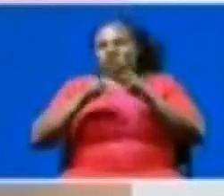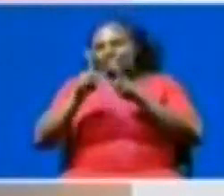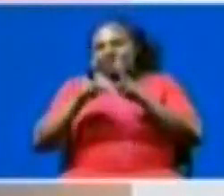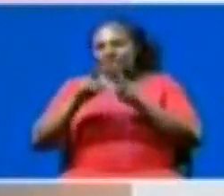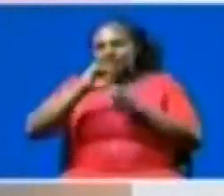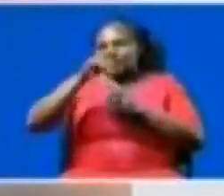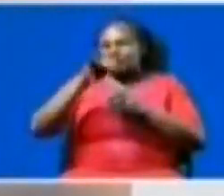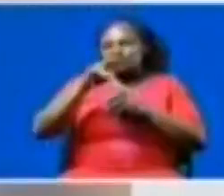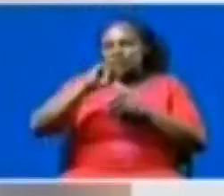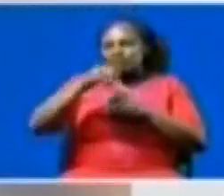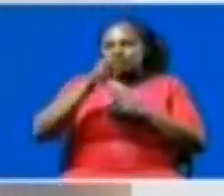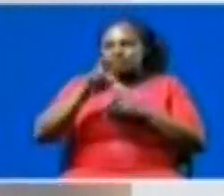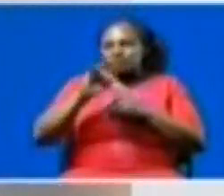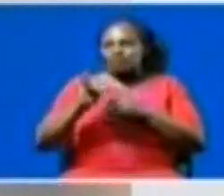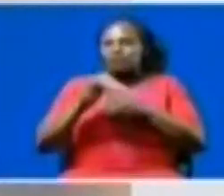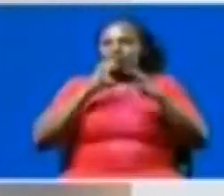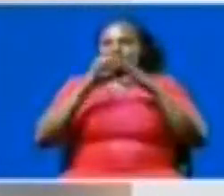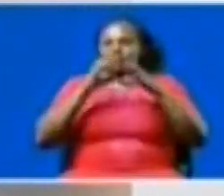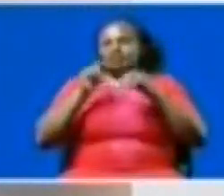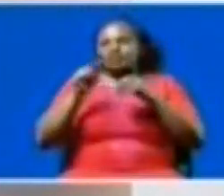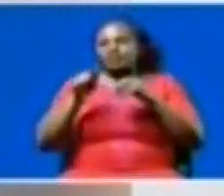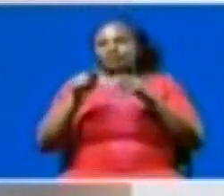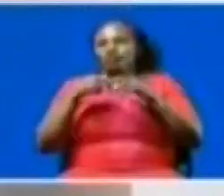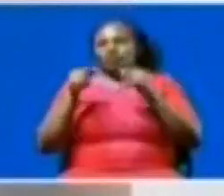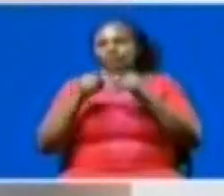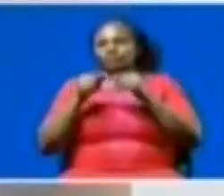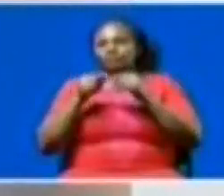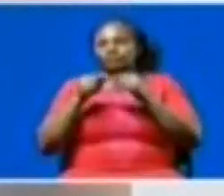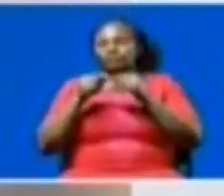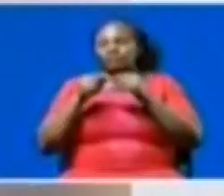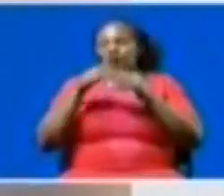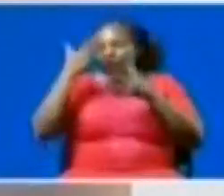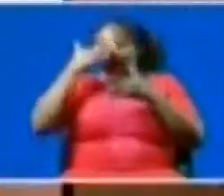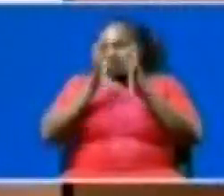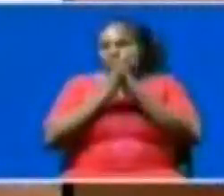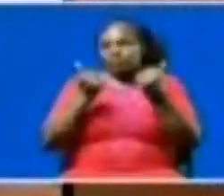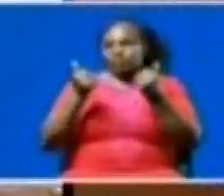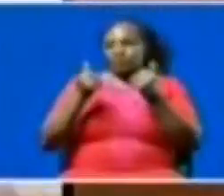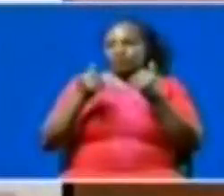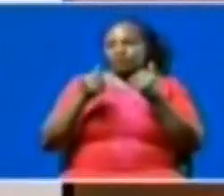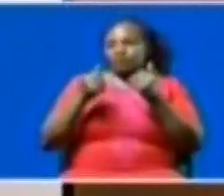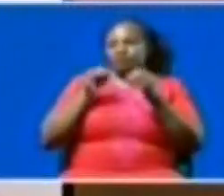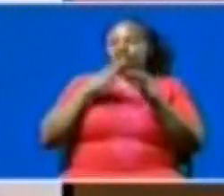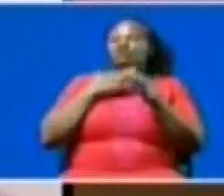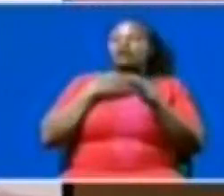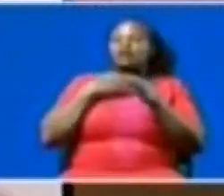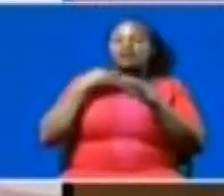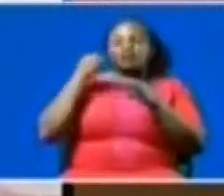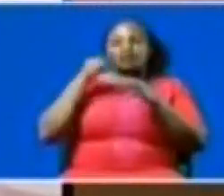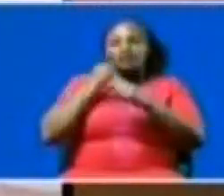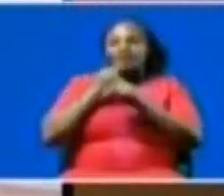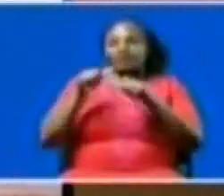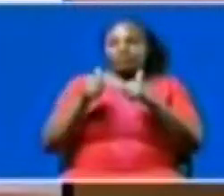Njeri Mudhaka's medium of communication for that statement was Facebook Live. So if you want your hair done very